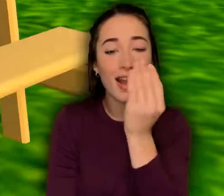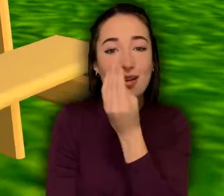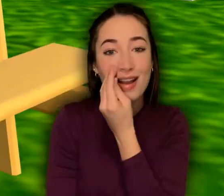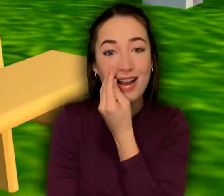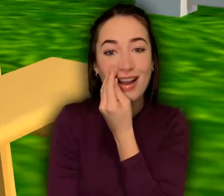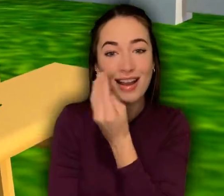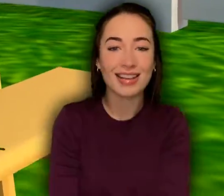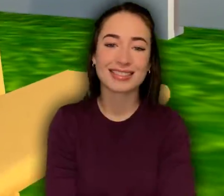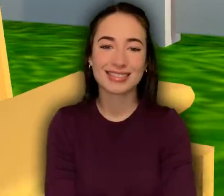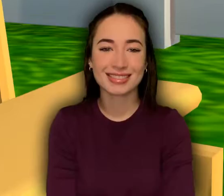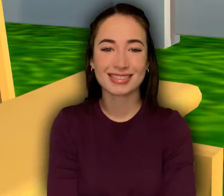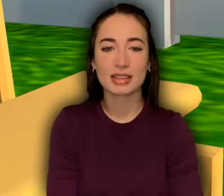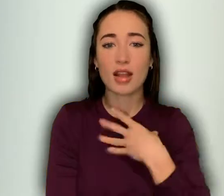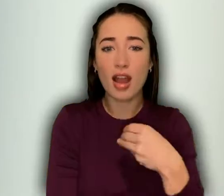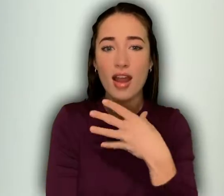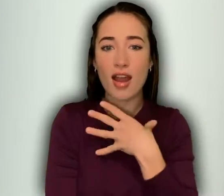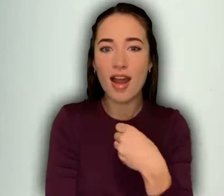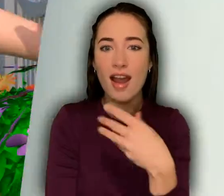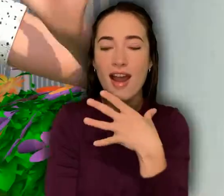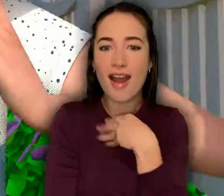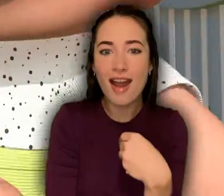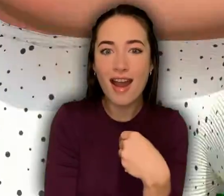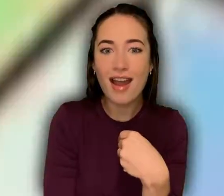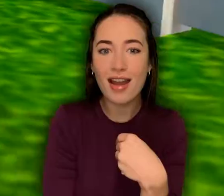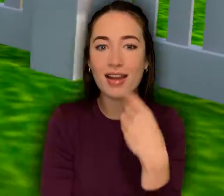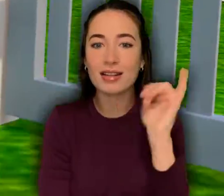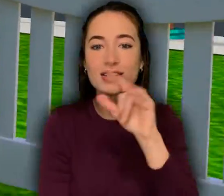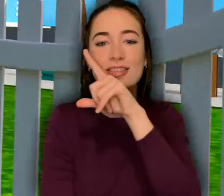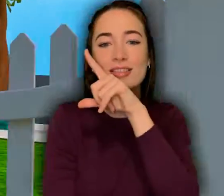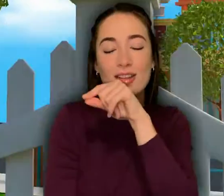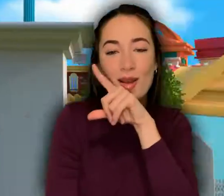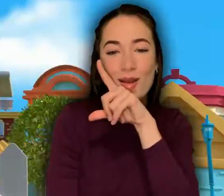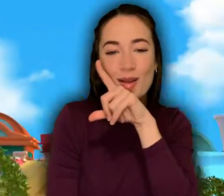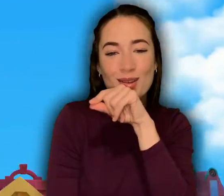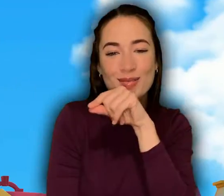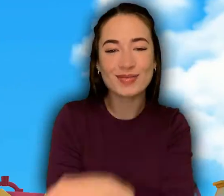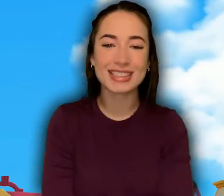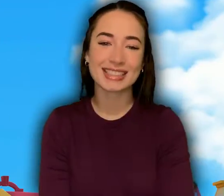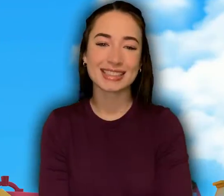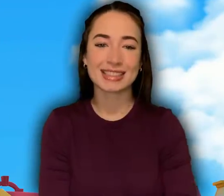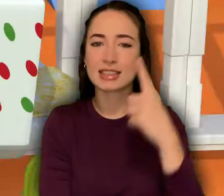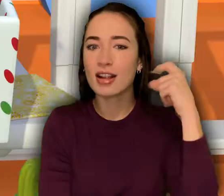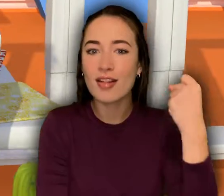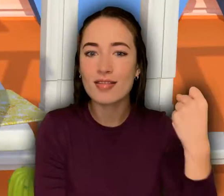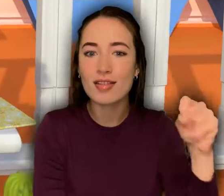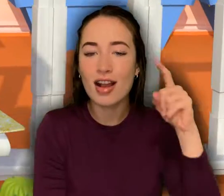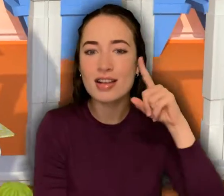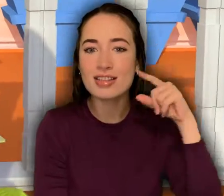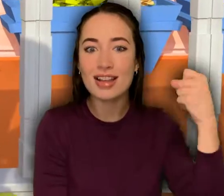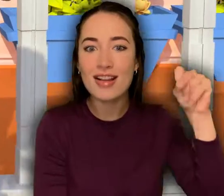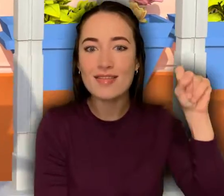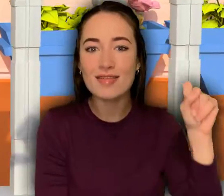Like a flower White color, white color Like a dove Silver